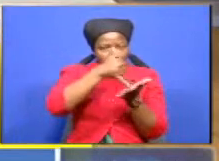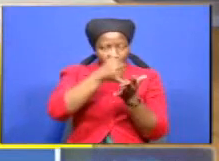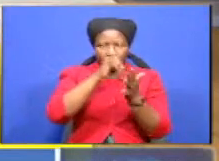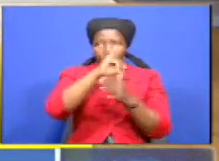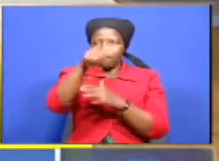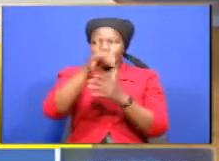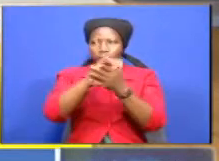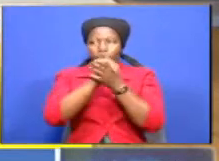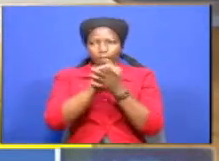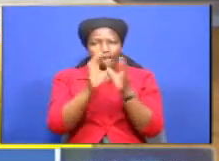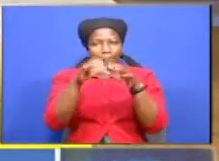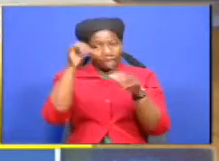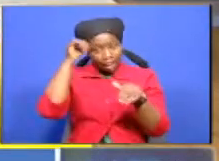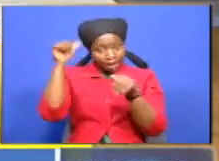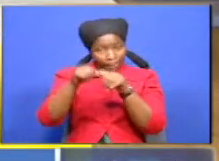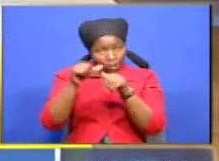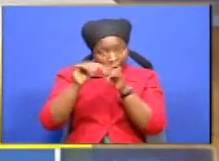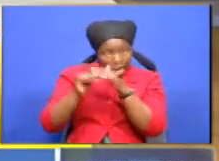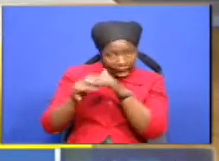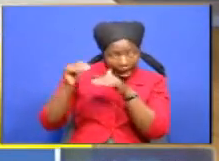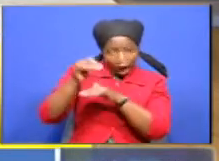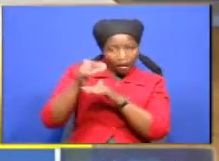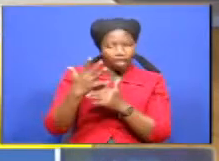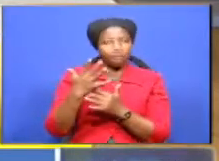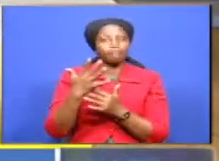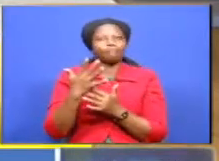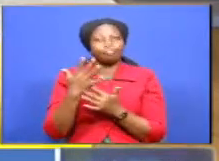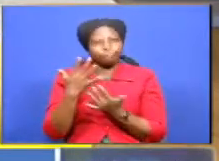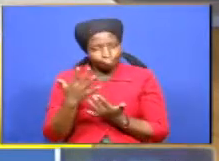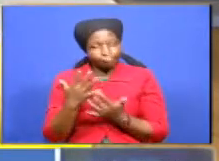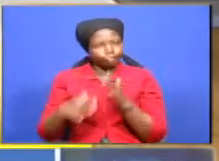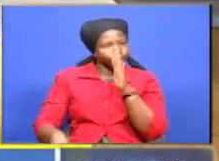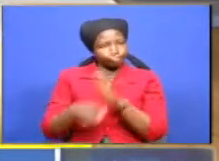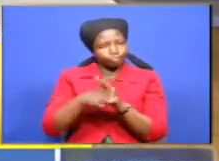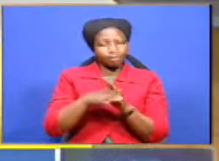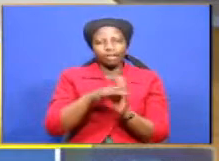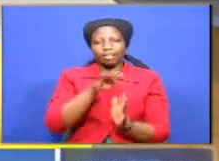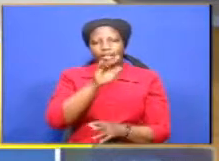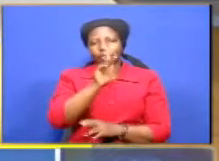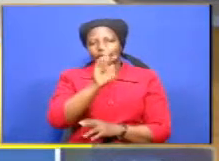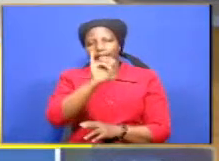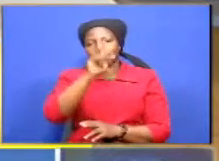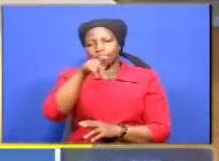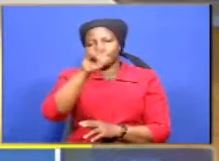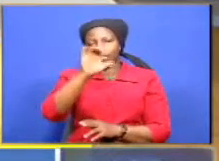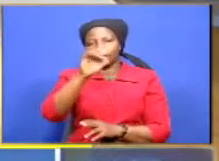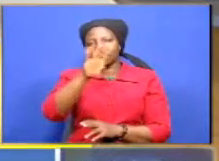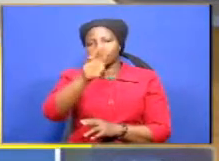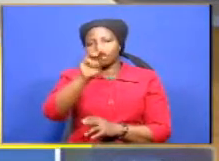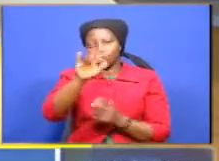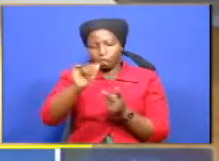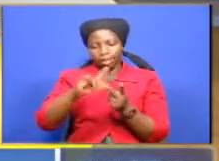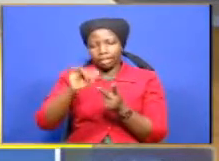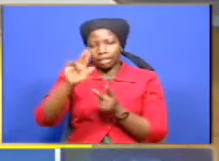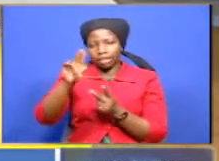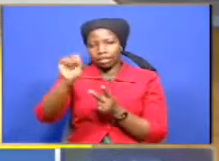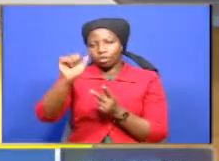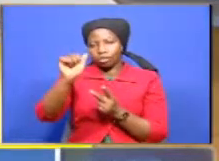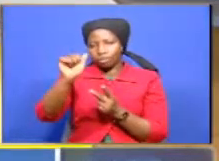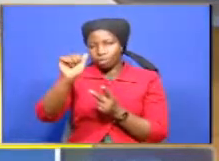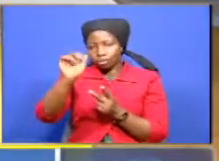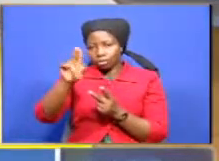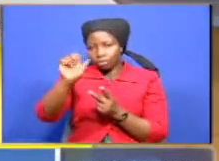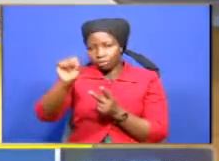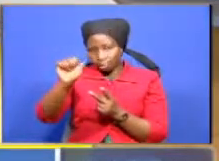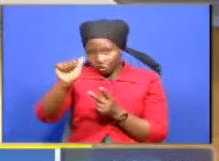after the ouster of Senator Kipchumba Murkomen and Susan Kihika, a lot has been happening as political leaders are giving